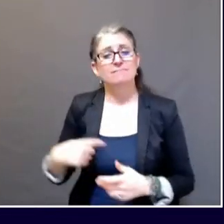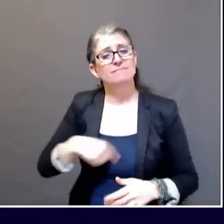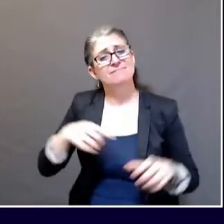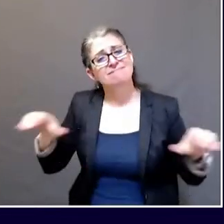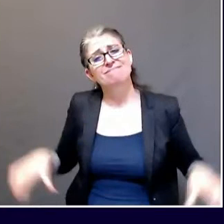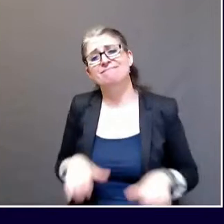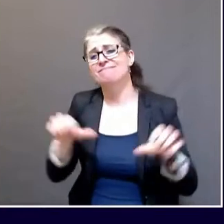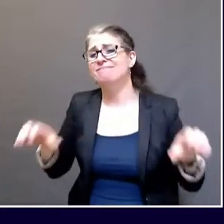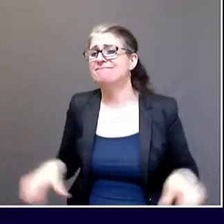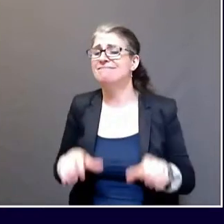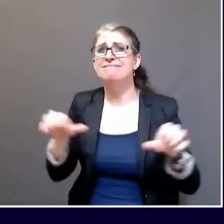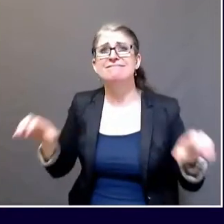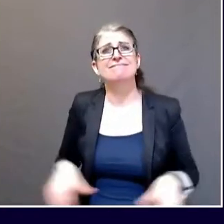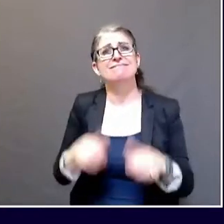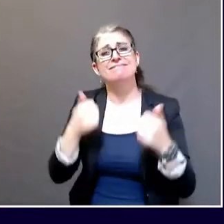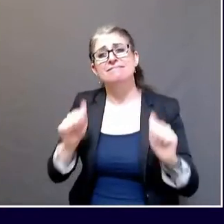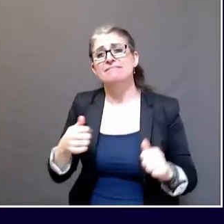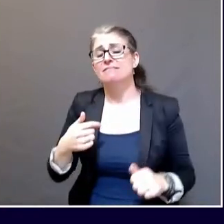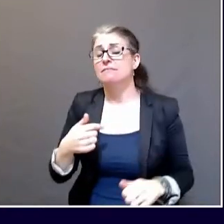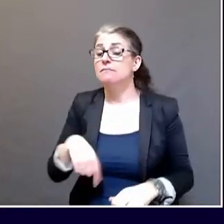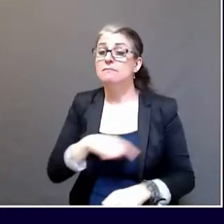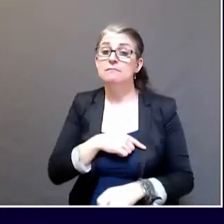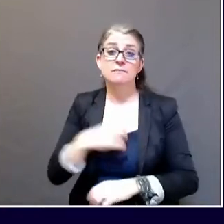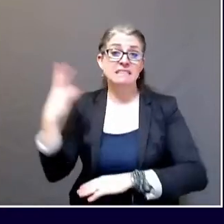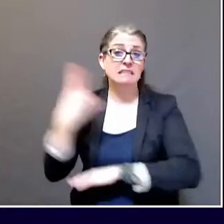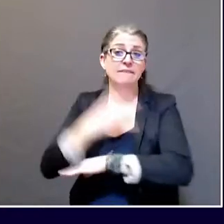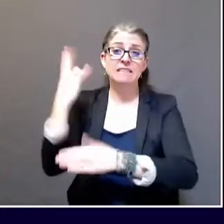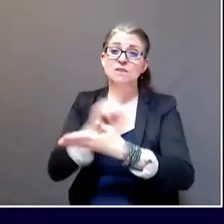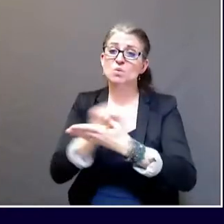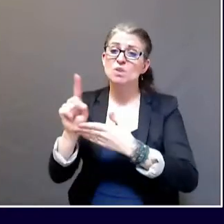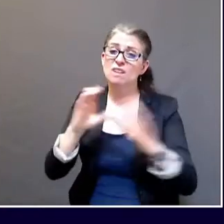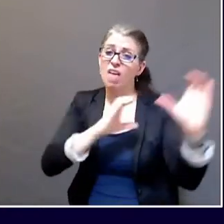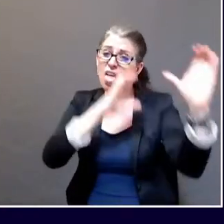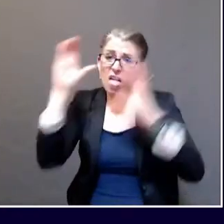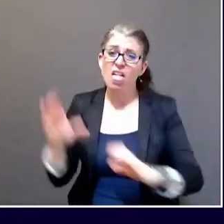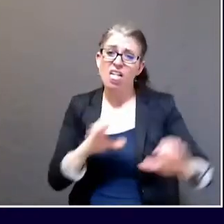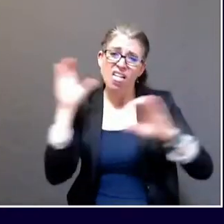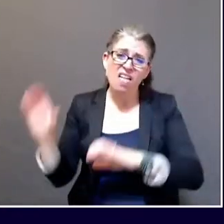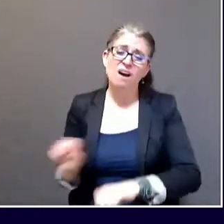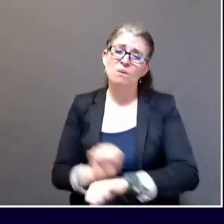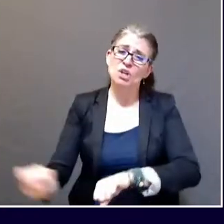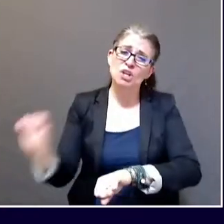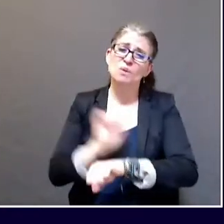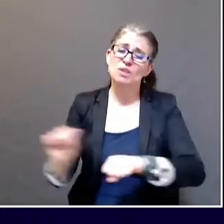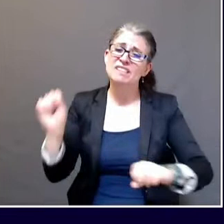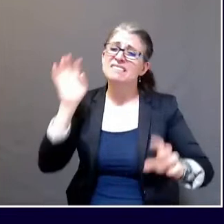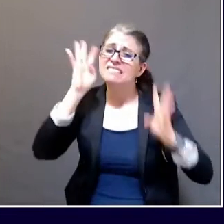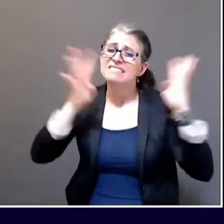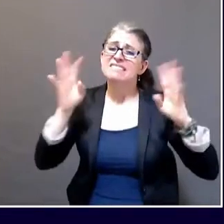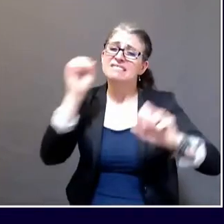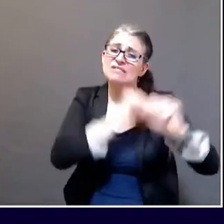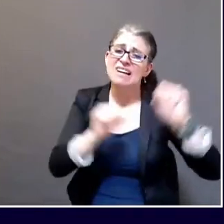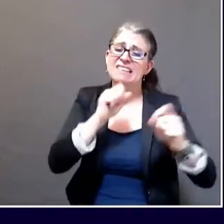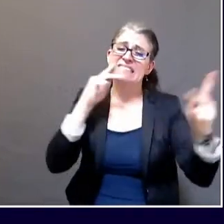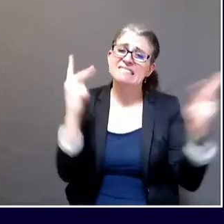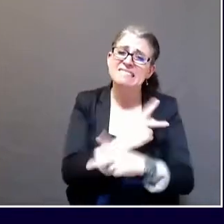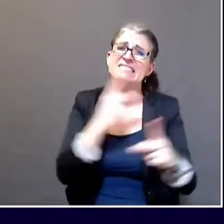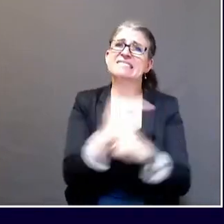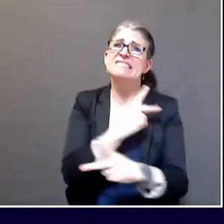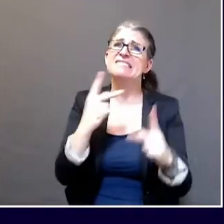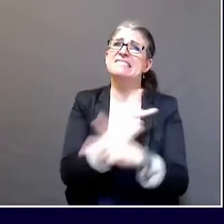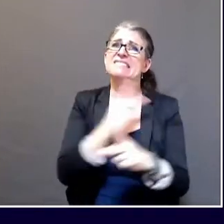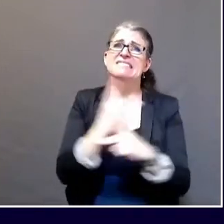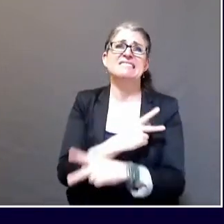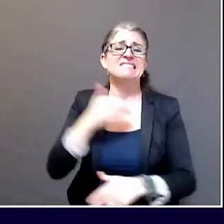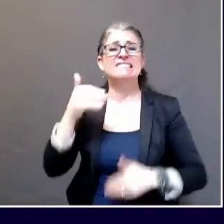will work 24/7 to speed things up as much as we can. It will take time, however. The more that we